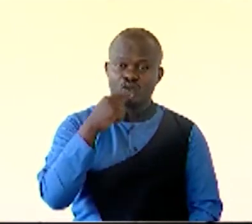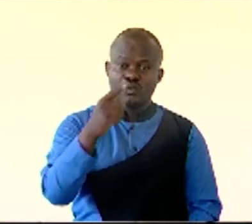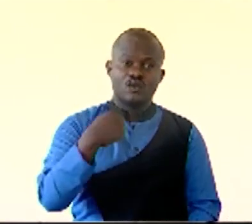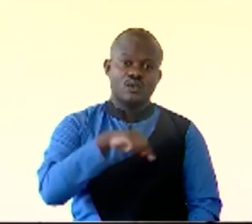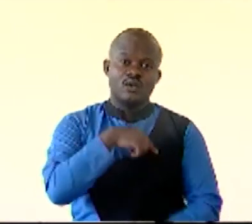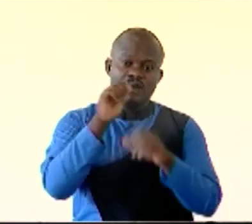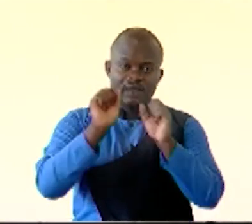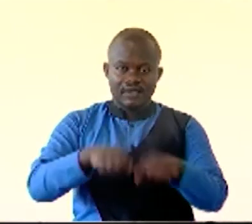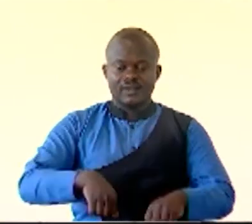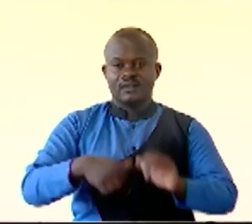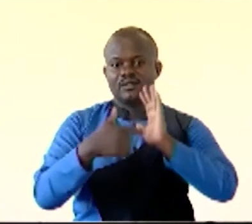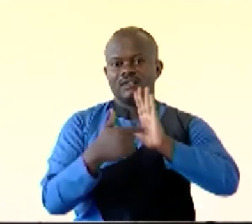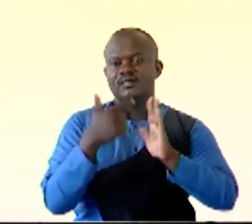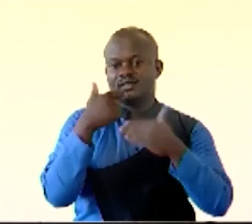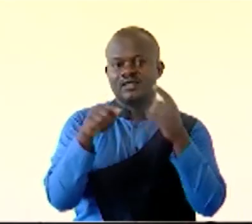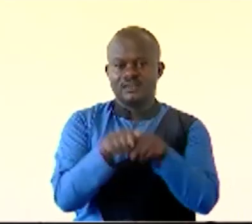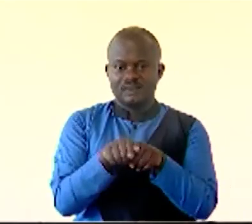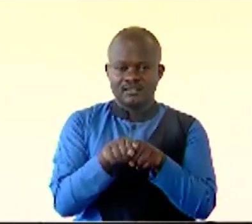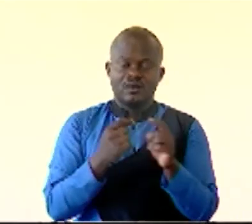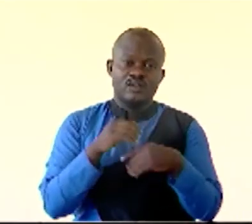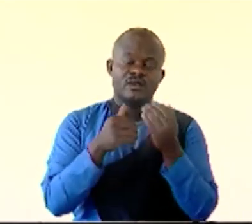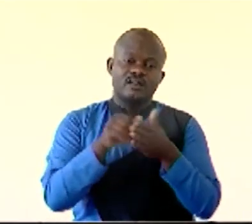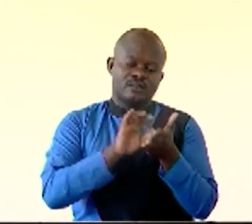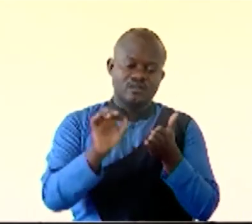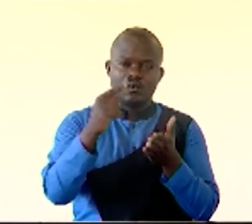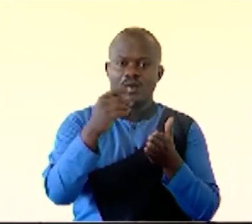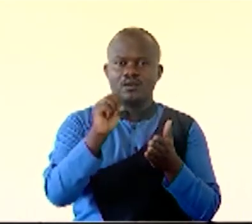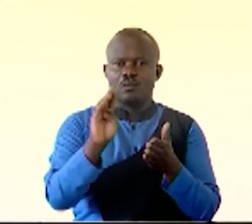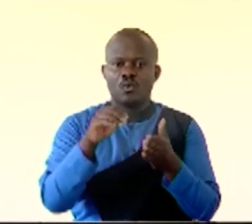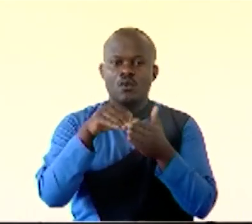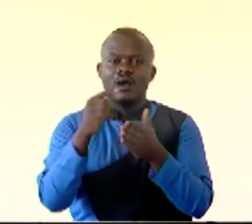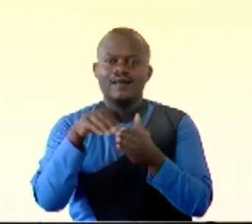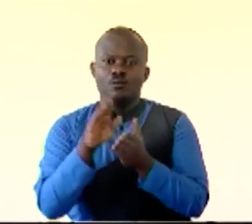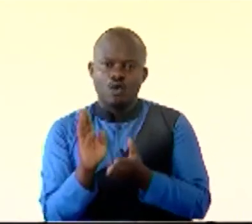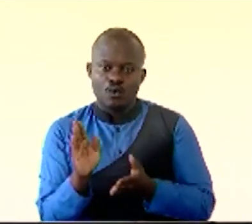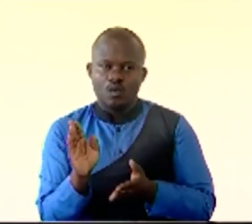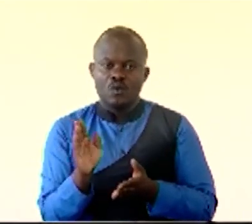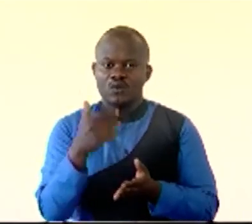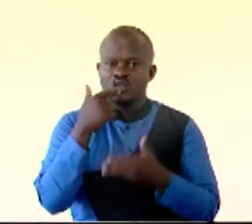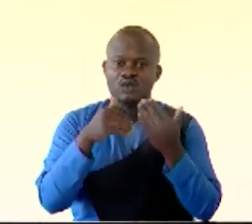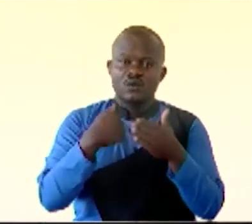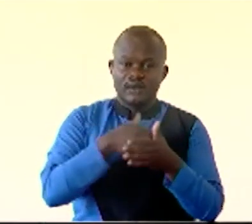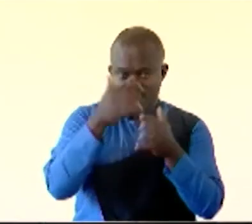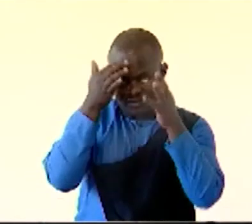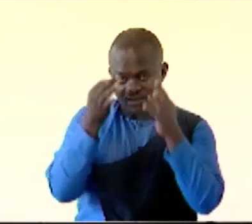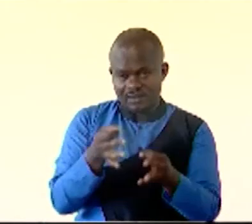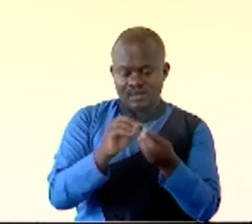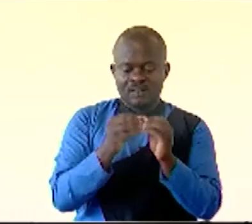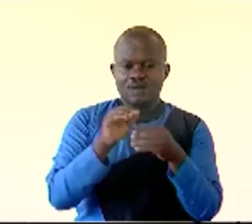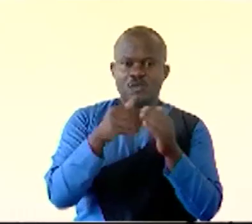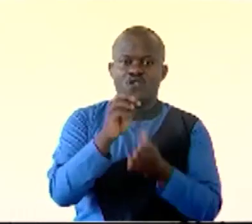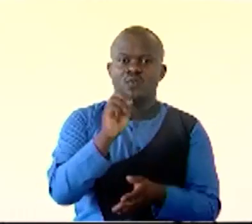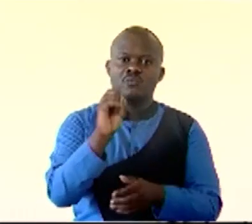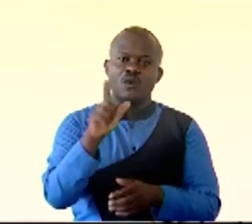can determine, so it's the same, or we can write 1 mole, 1 mole, okay? So we can determine the number of moles